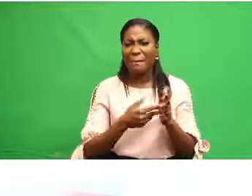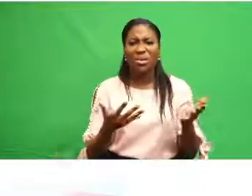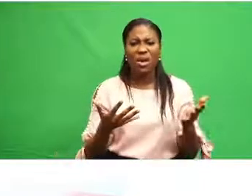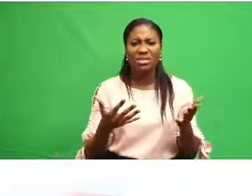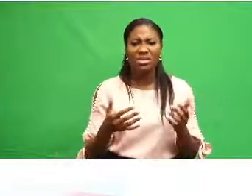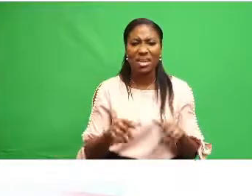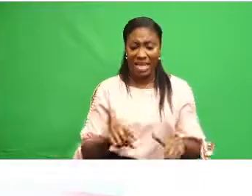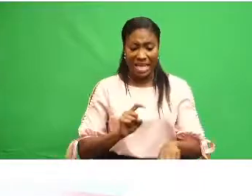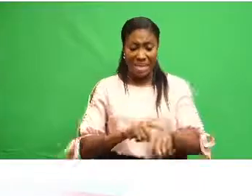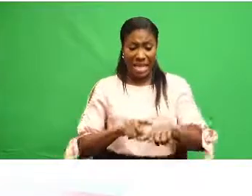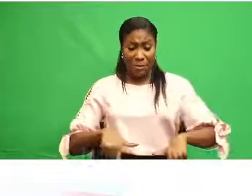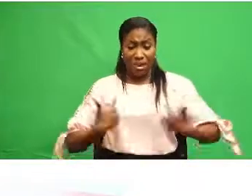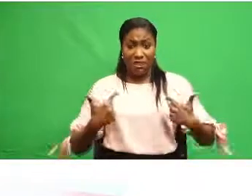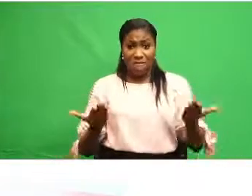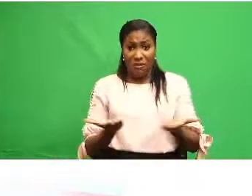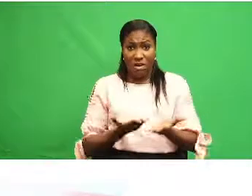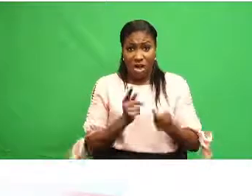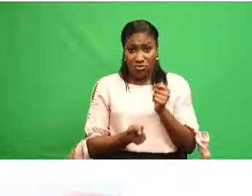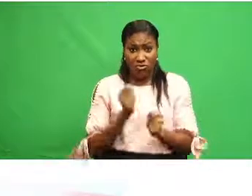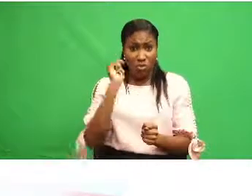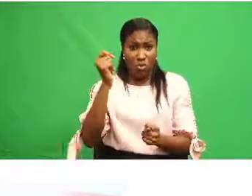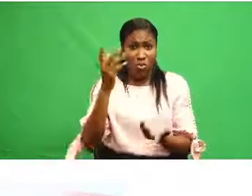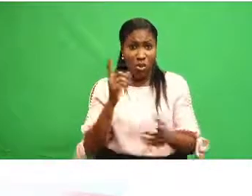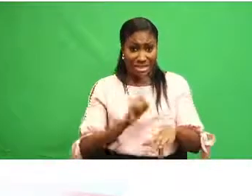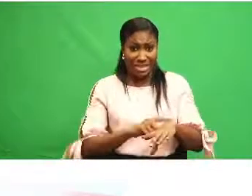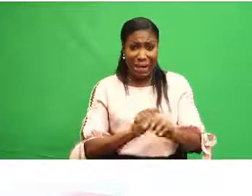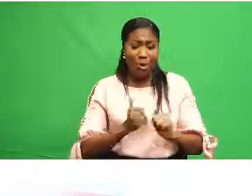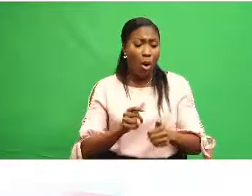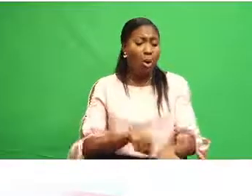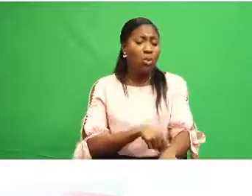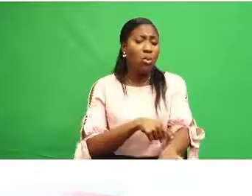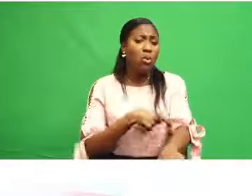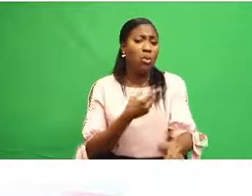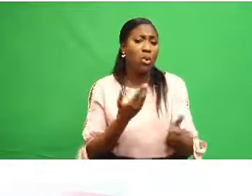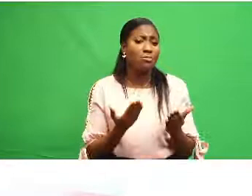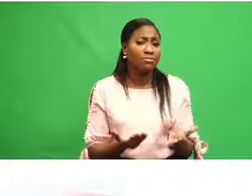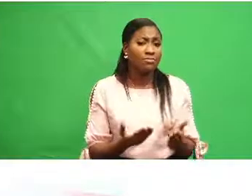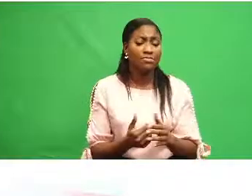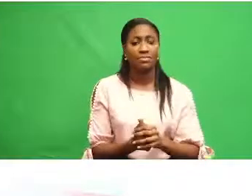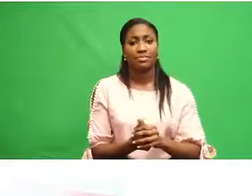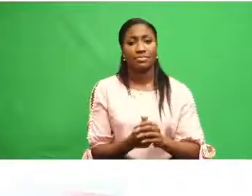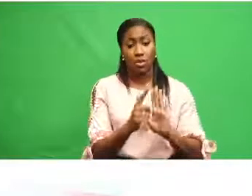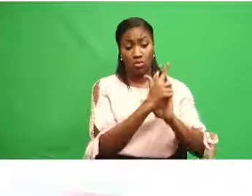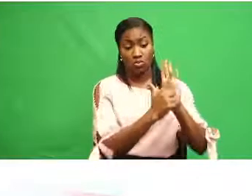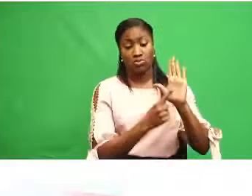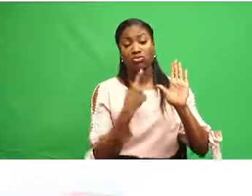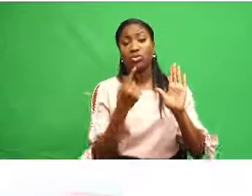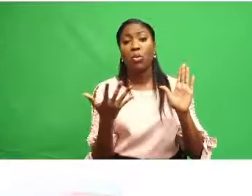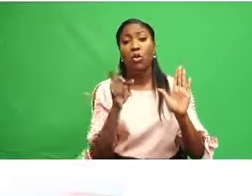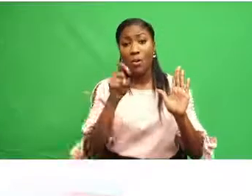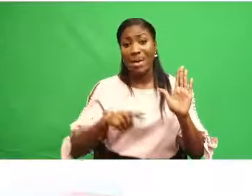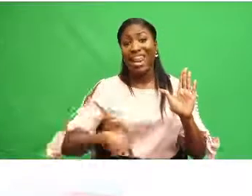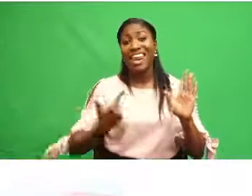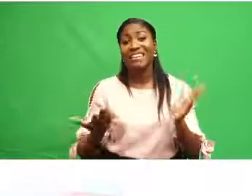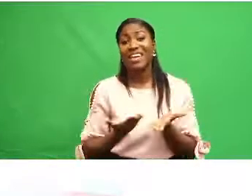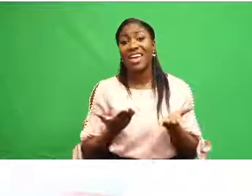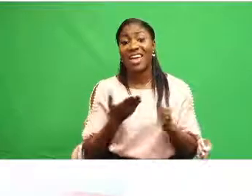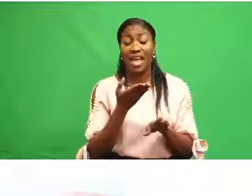or living in the country, right? So the Act says that you must have lived here for the